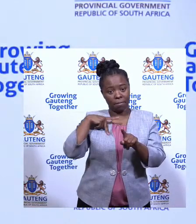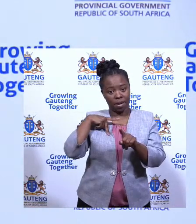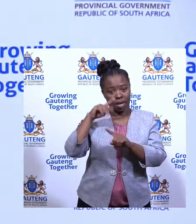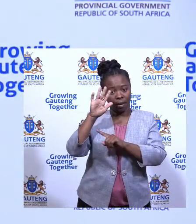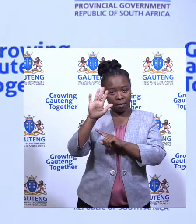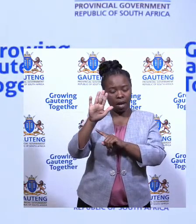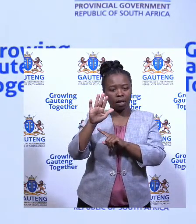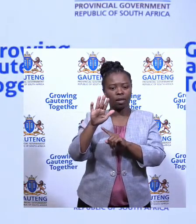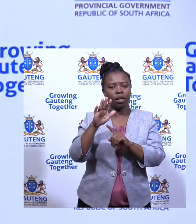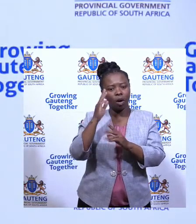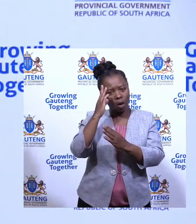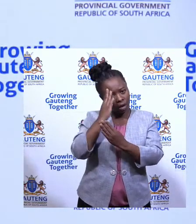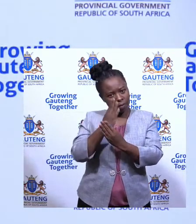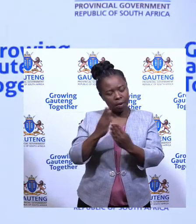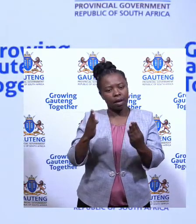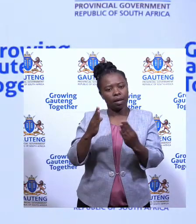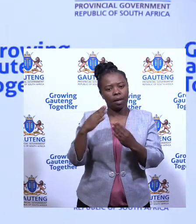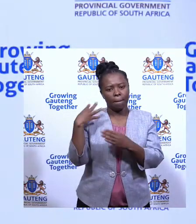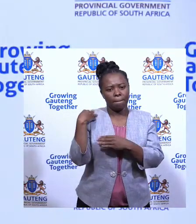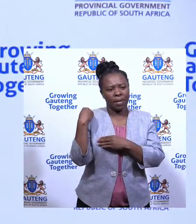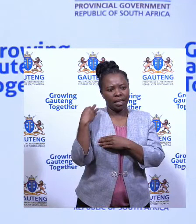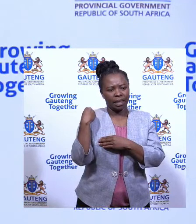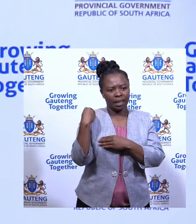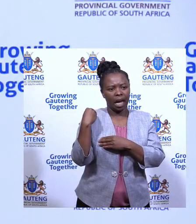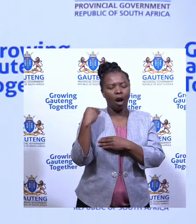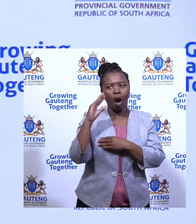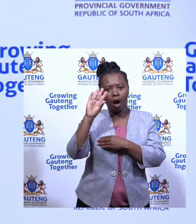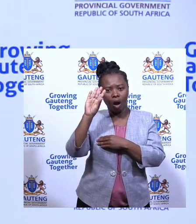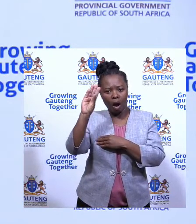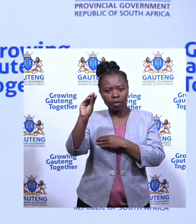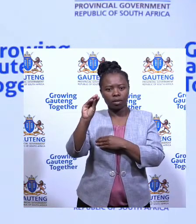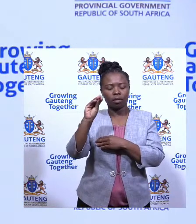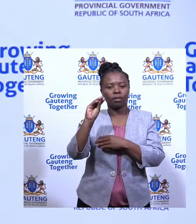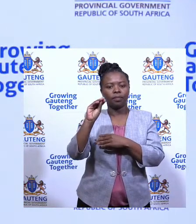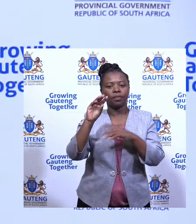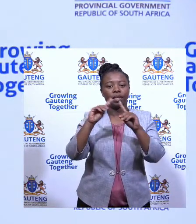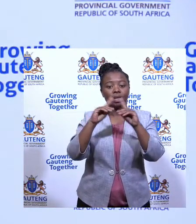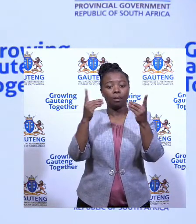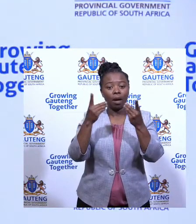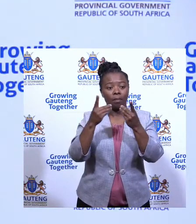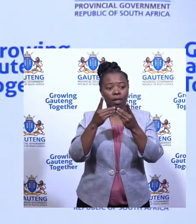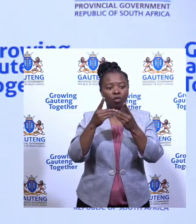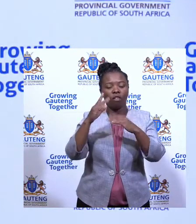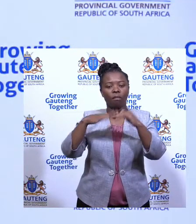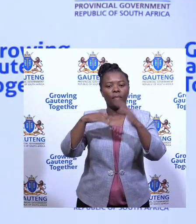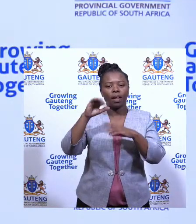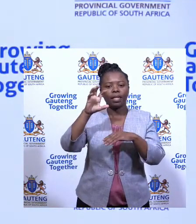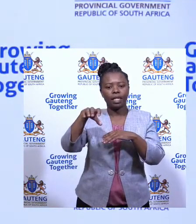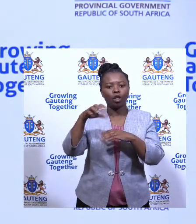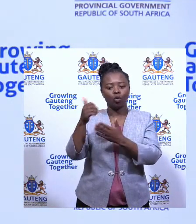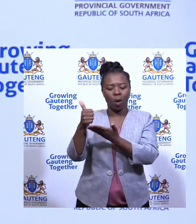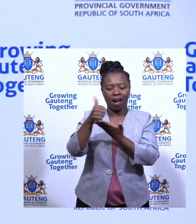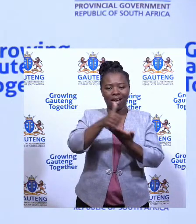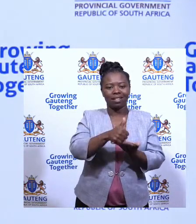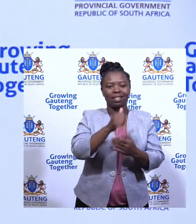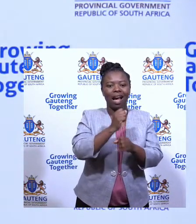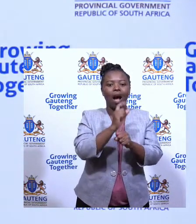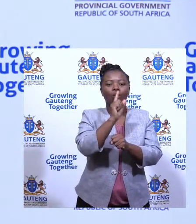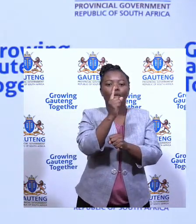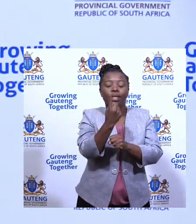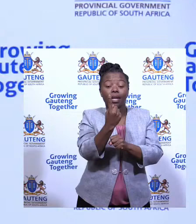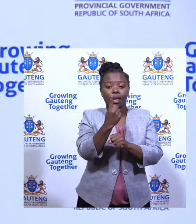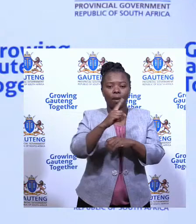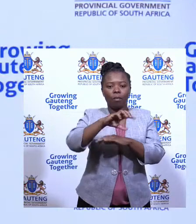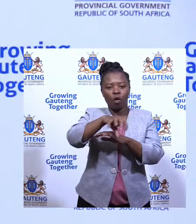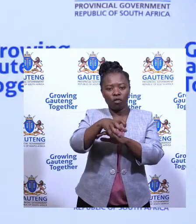the Honourable Minister of Health asked the National Department of Health Infrastructure to assist Gauteng Province with